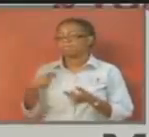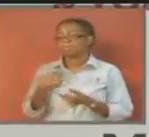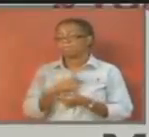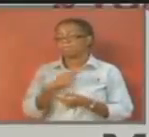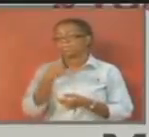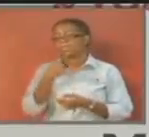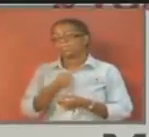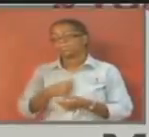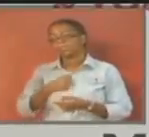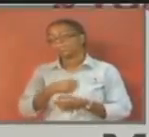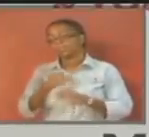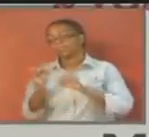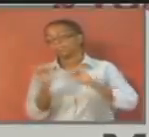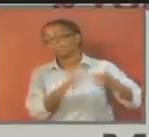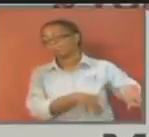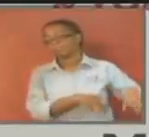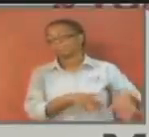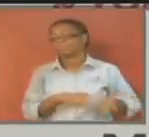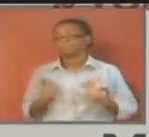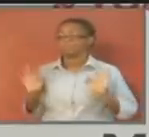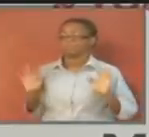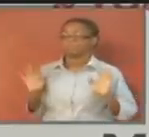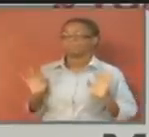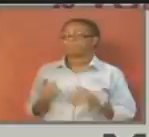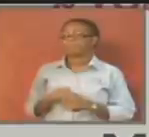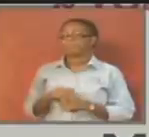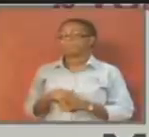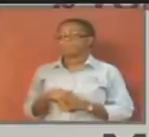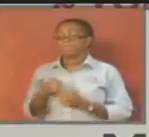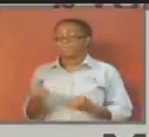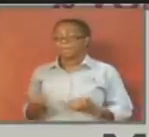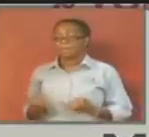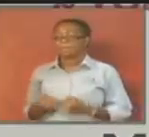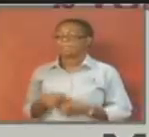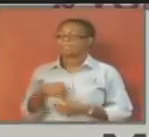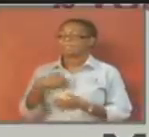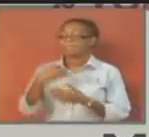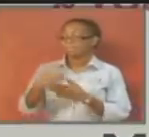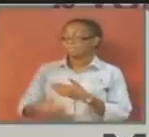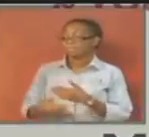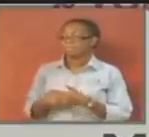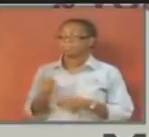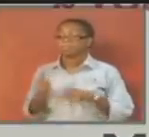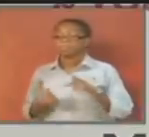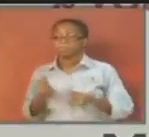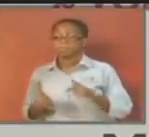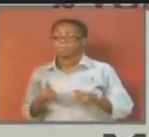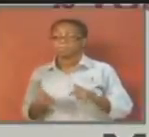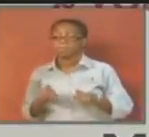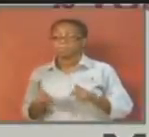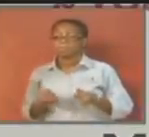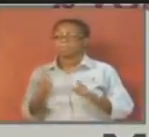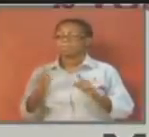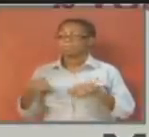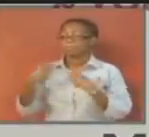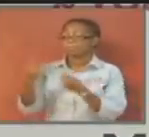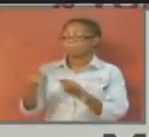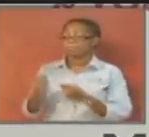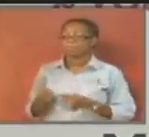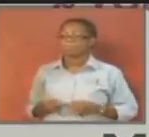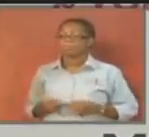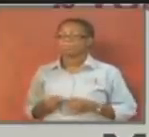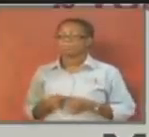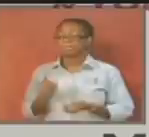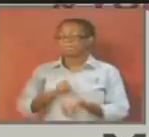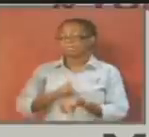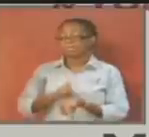of a viral illness. So that will be guided by the clinicians, and they will make the best choice based on what type of infection occurs. In terms of